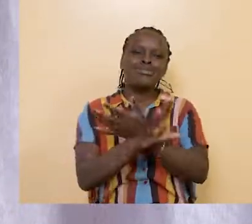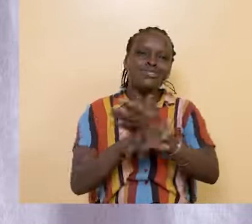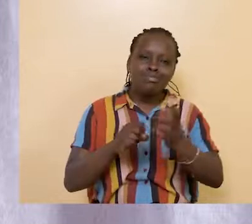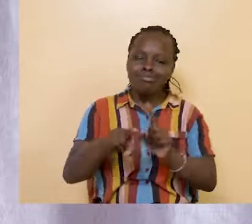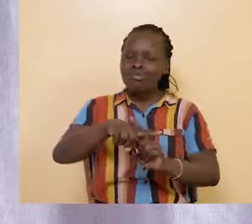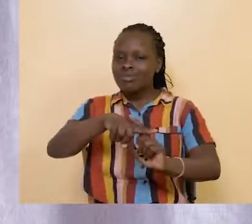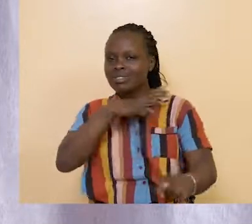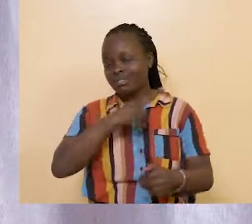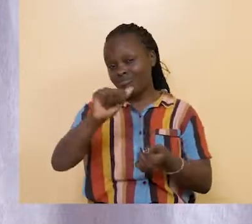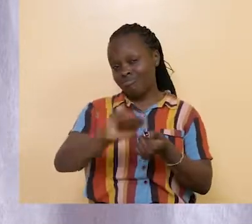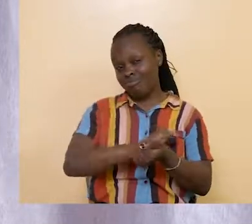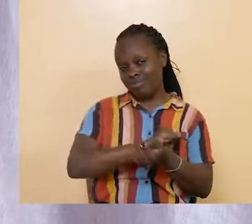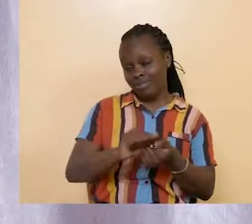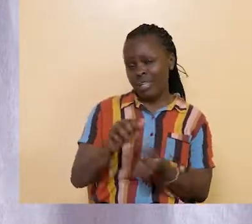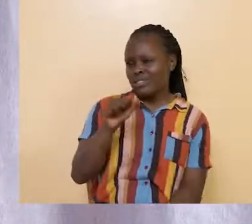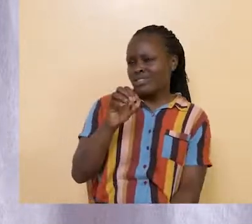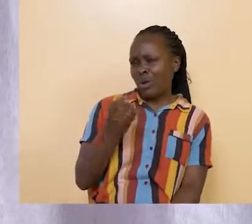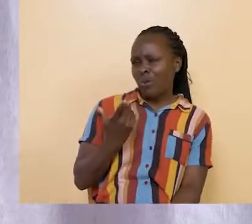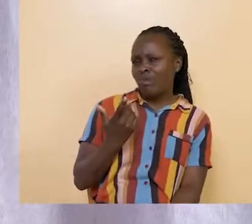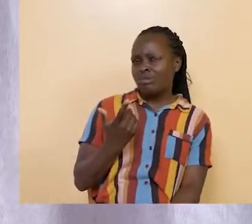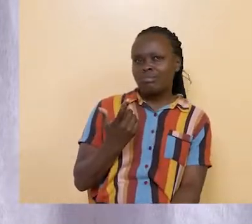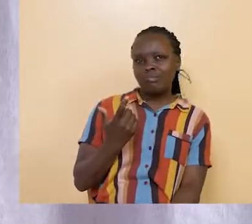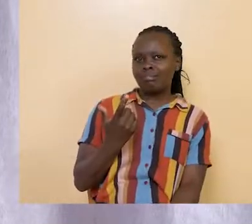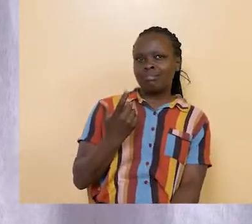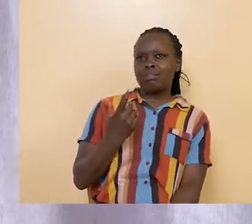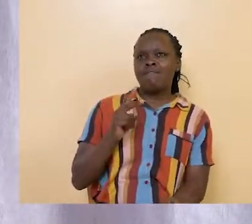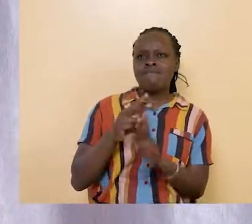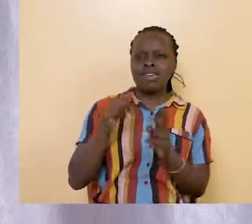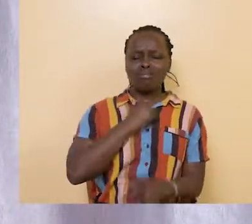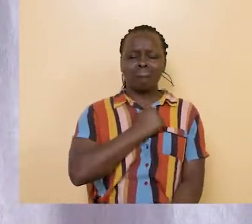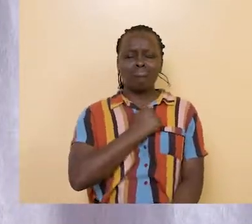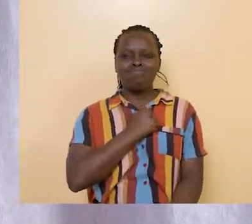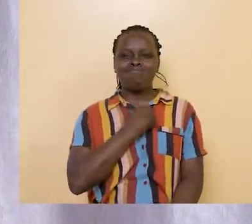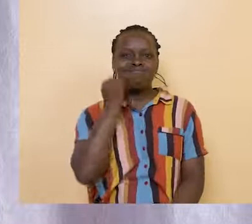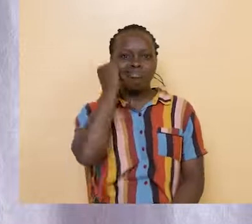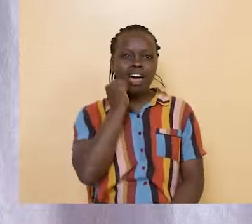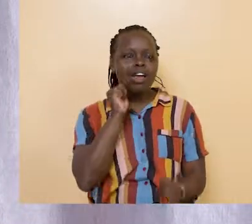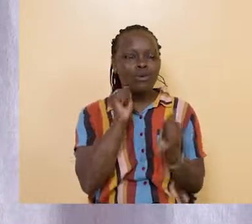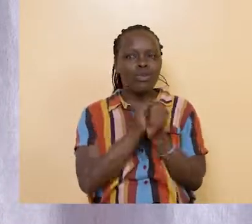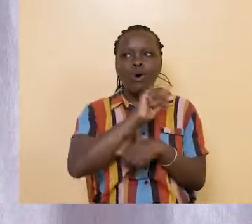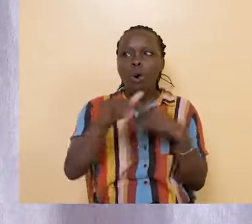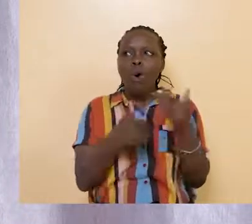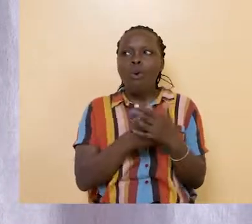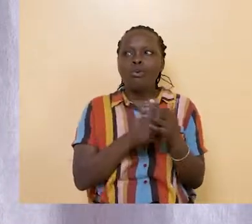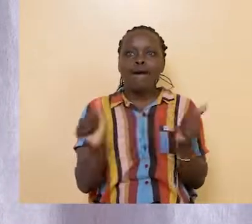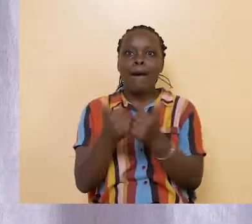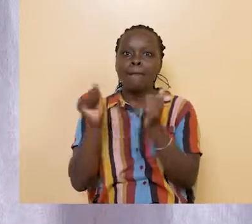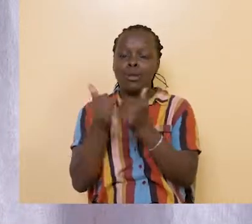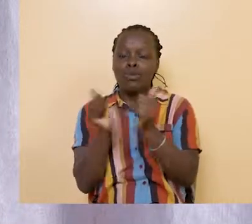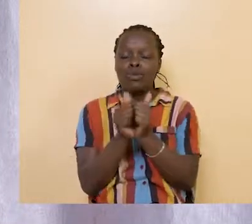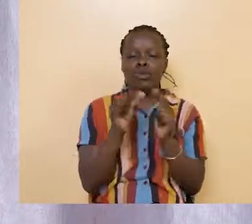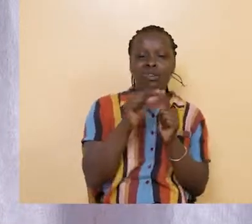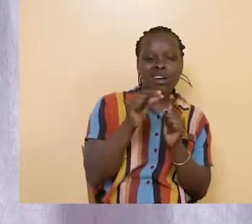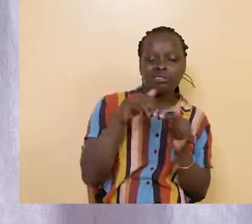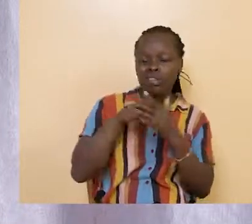and destroys. And so it's unfortunate to imagine that with all that's going on with our words and the